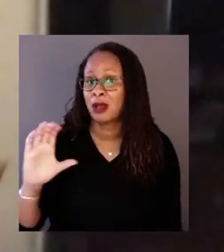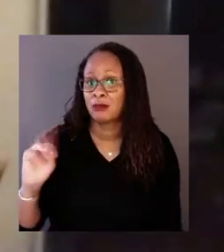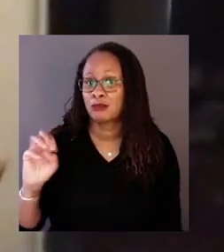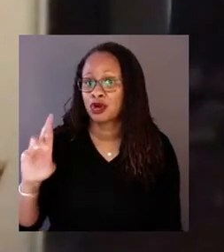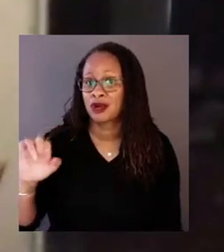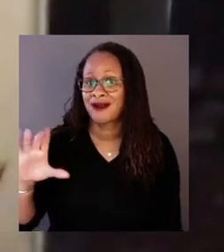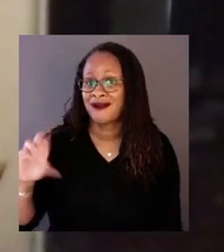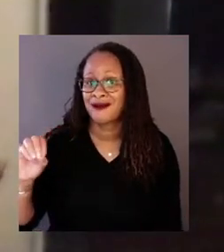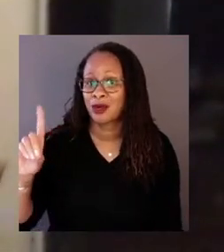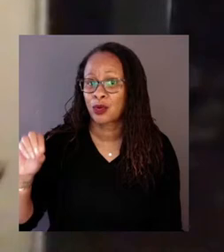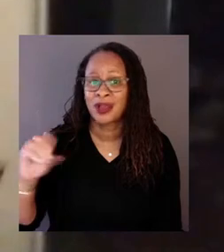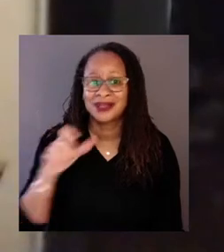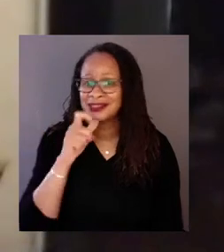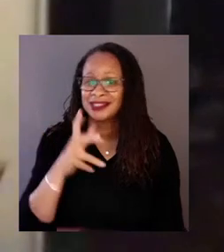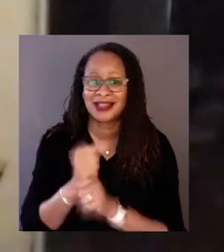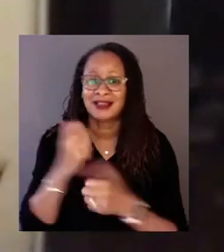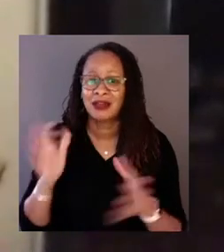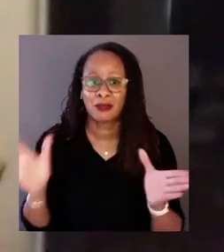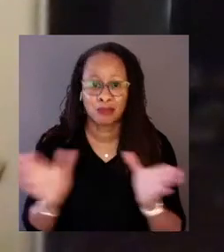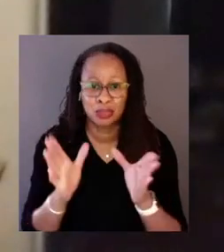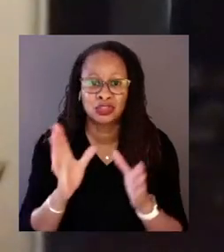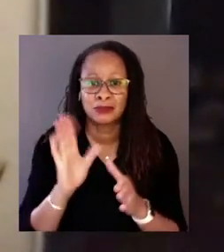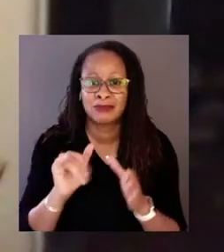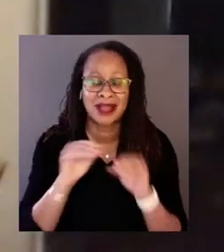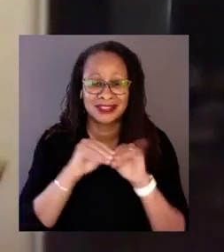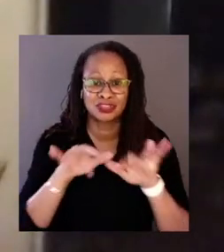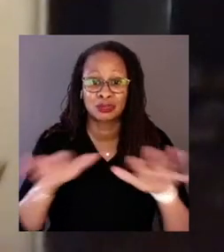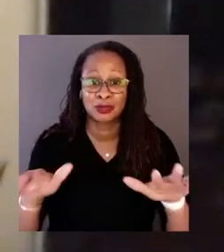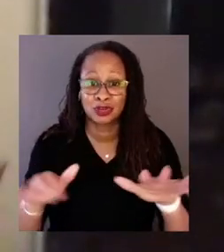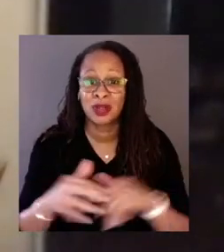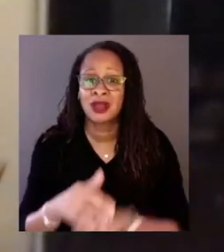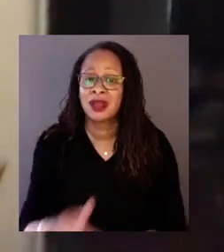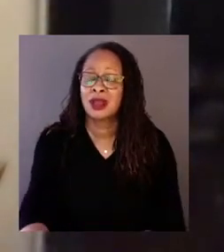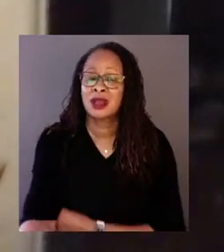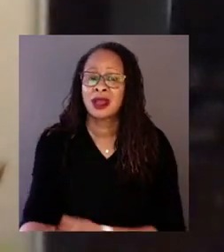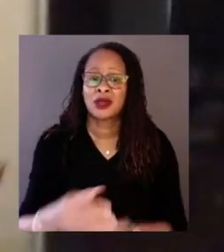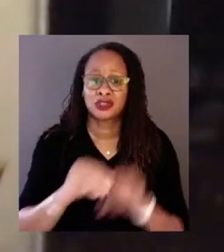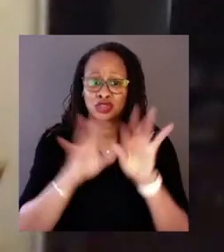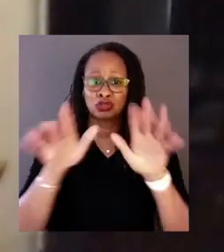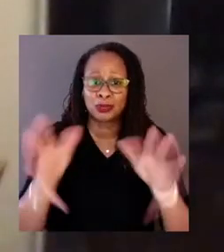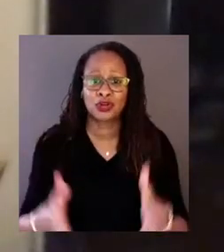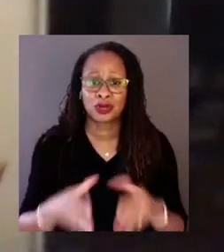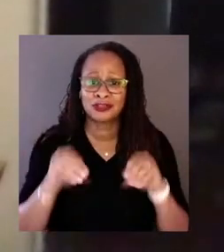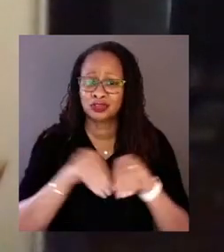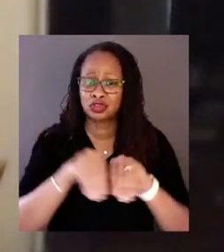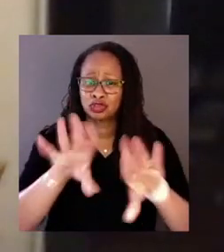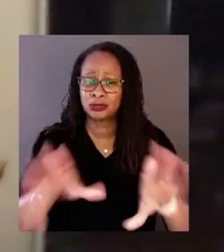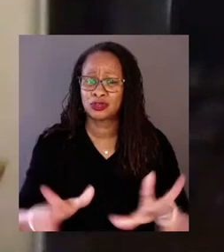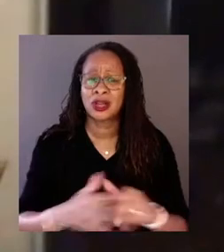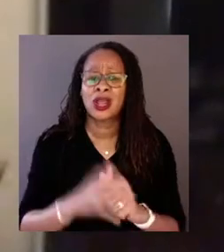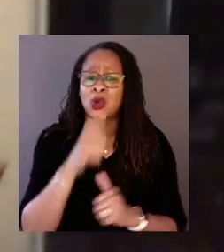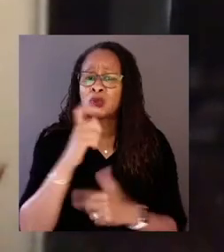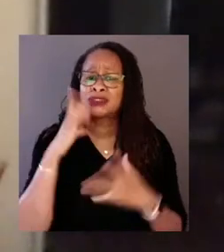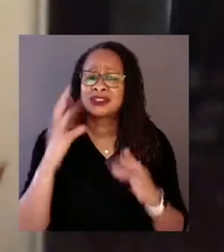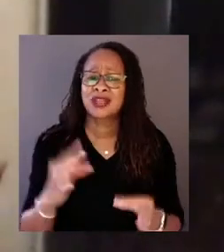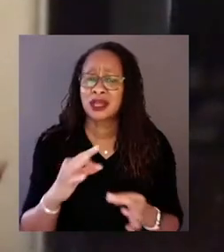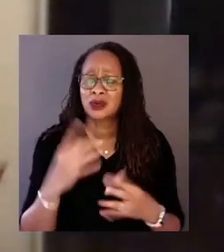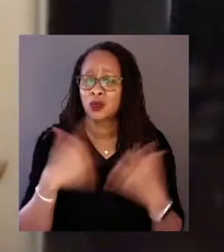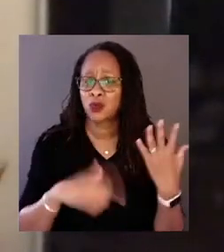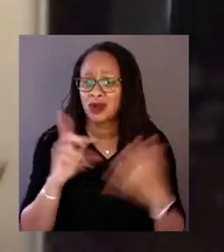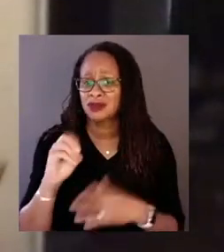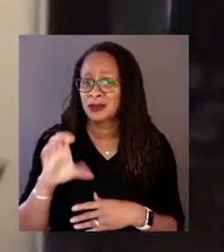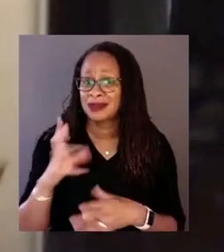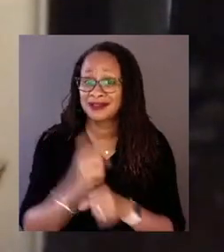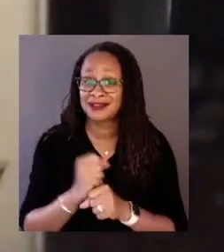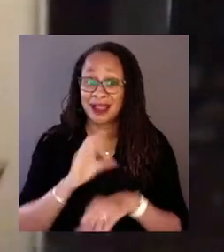distributor and sort of faded away. And, you know, who gets to sort of decide what documentaries, you know, get pushed. And then within